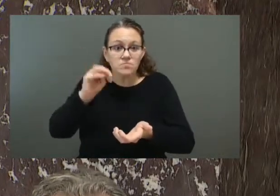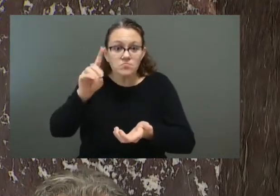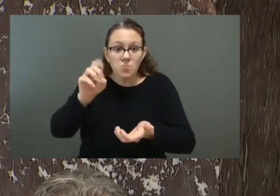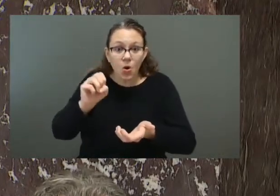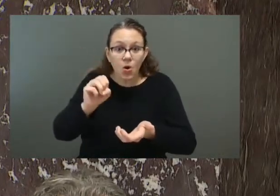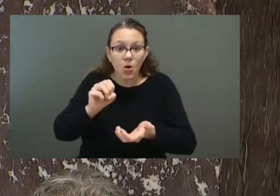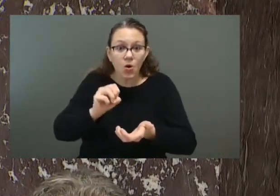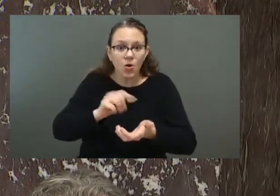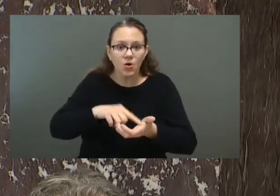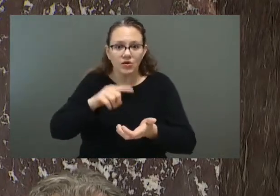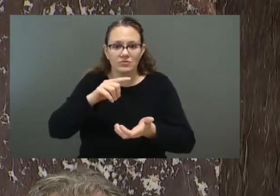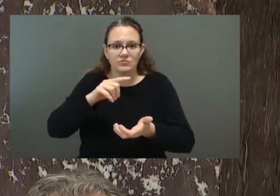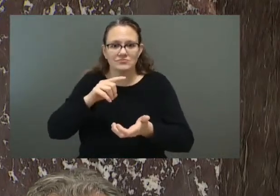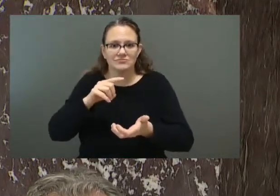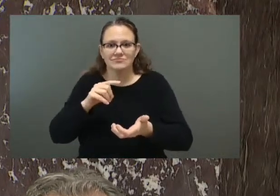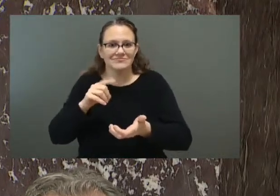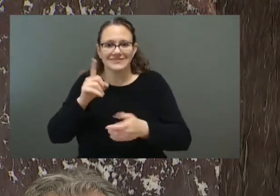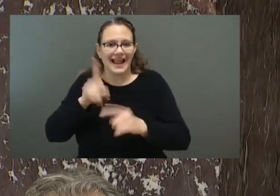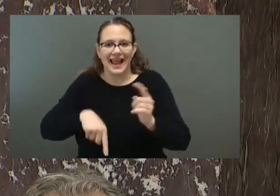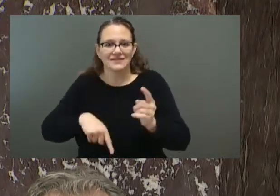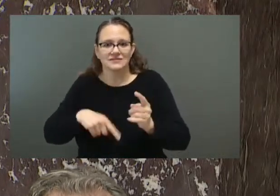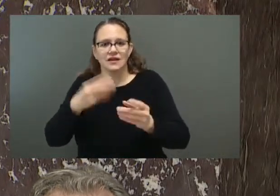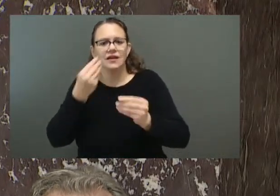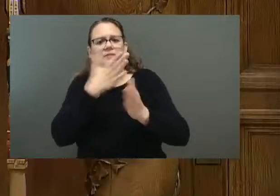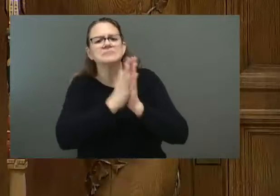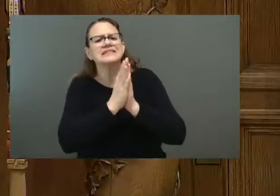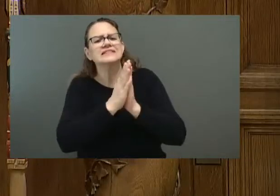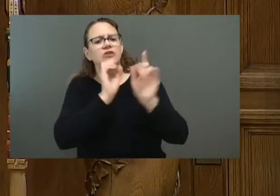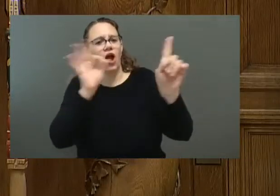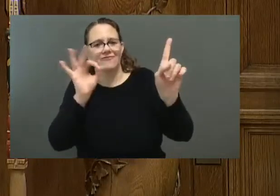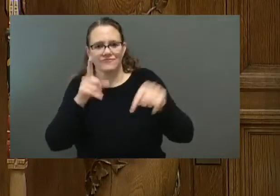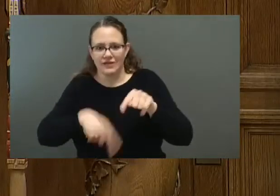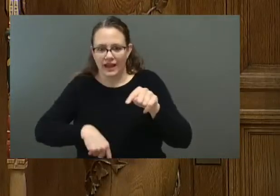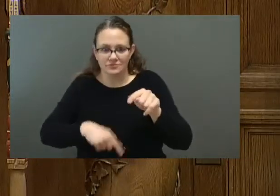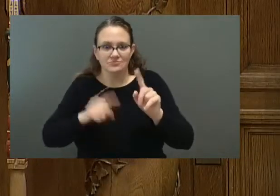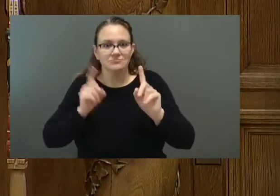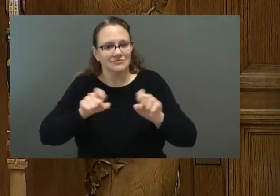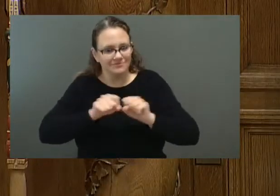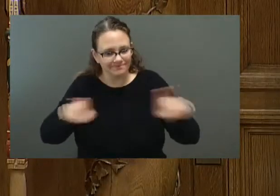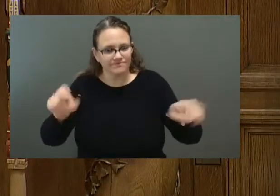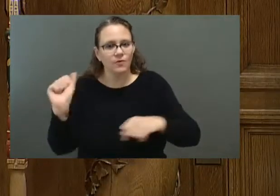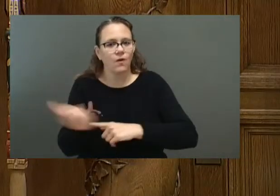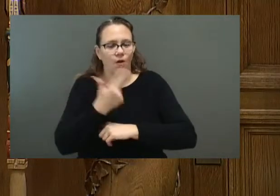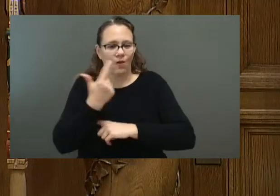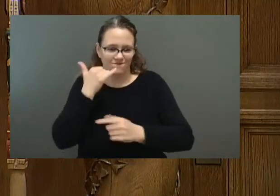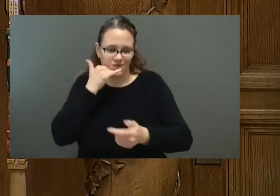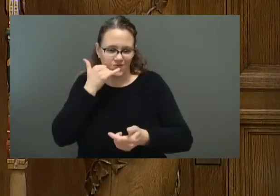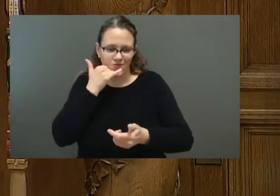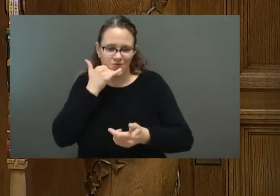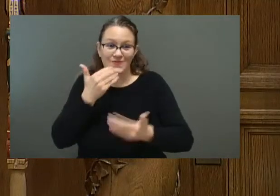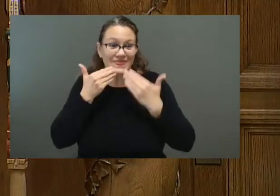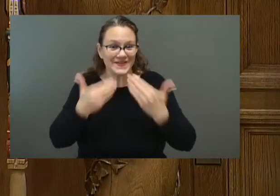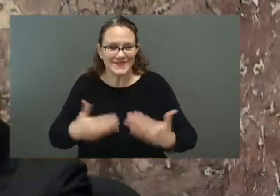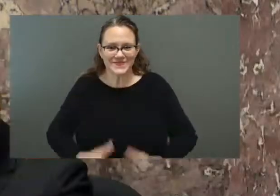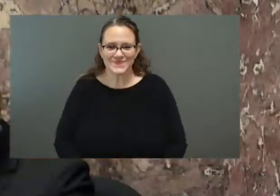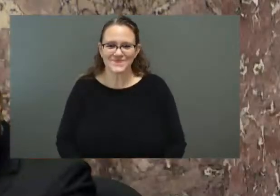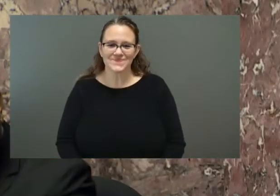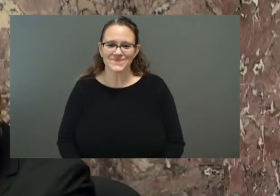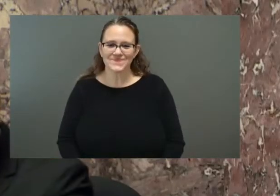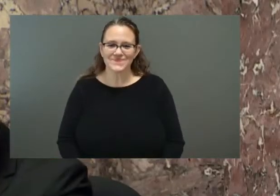service. Thank you, Honourable Speaker. Minister of Labour. Thank you, Honourable Speaker.